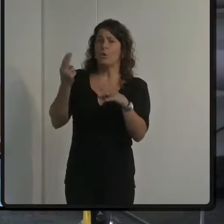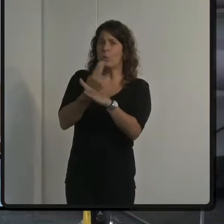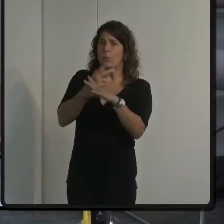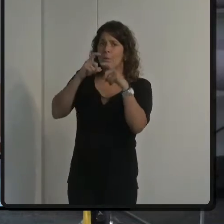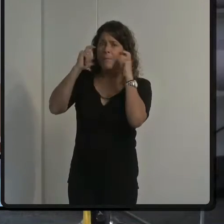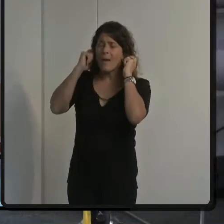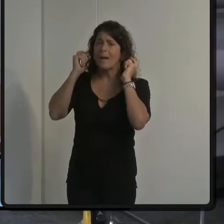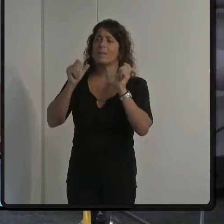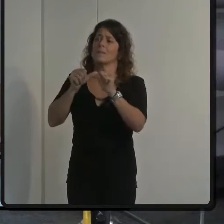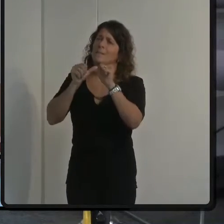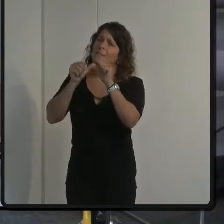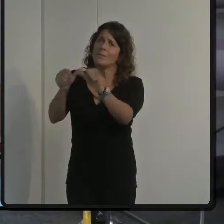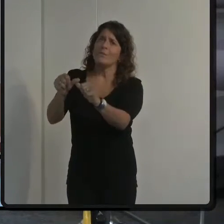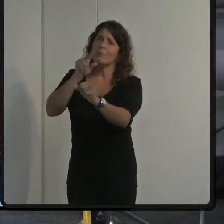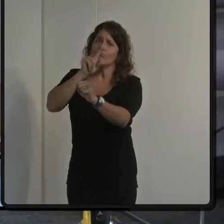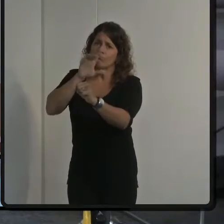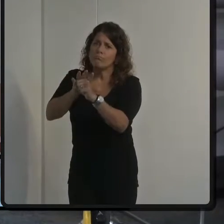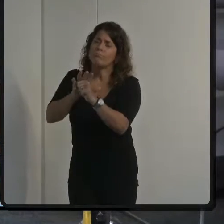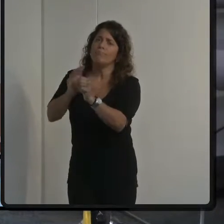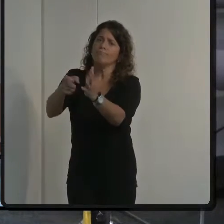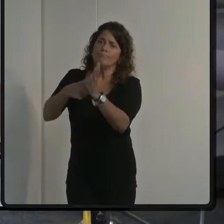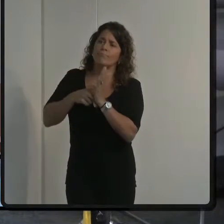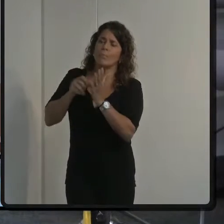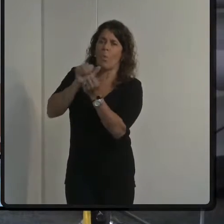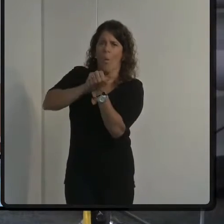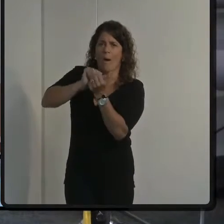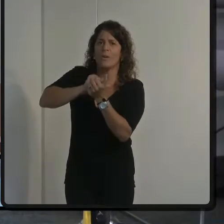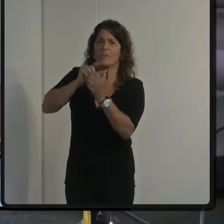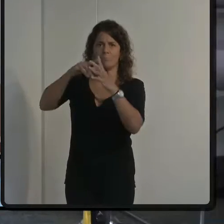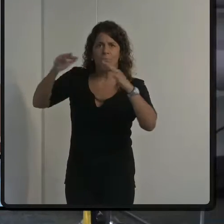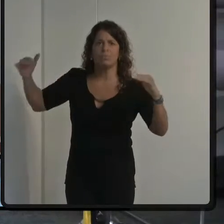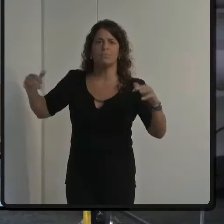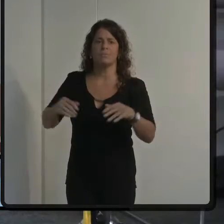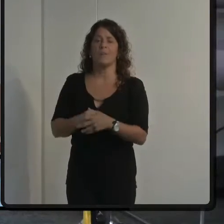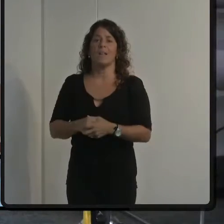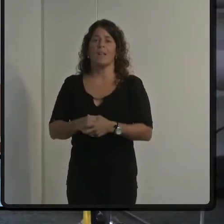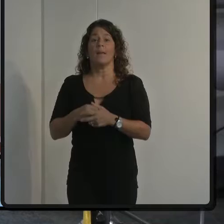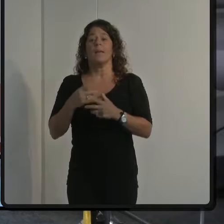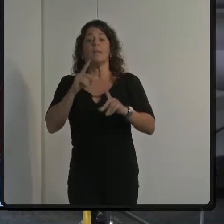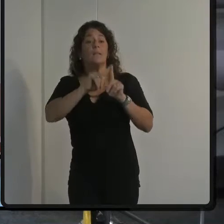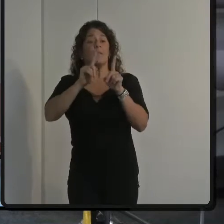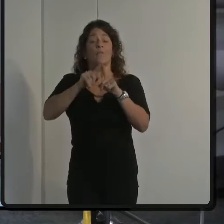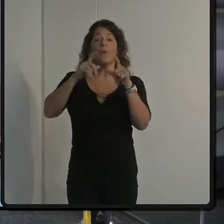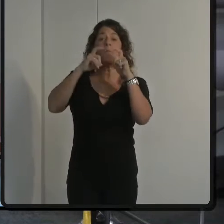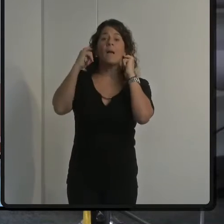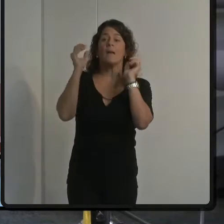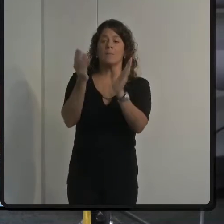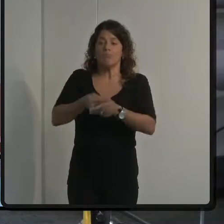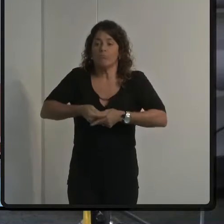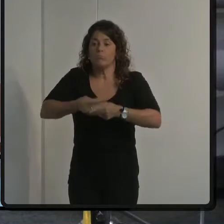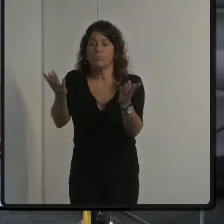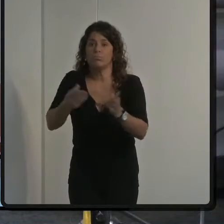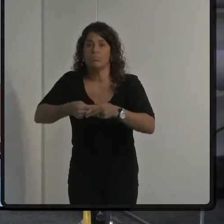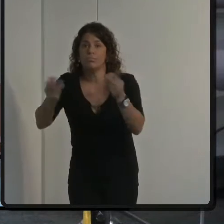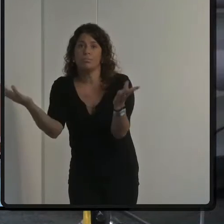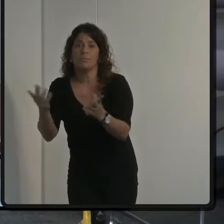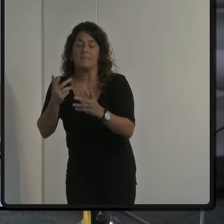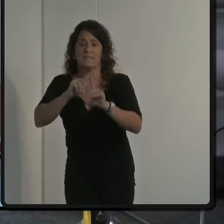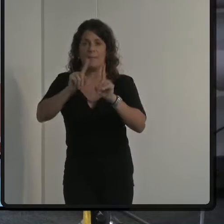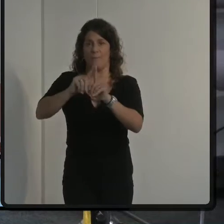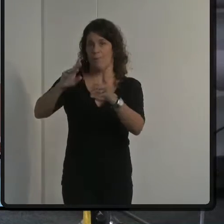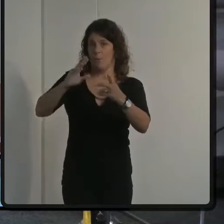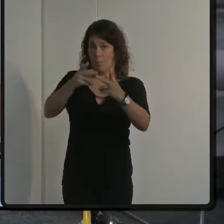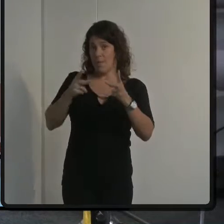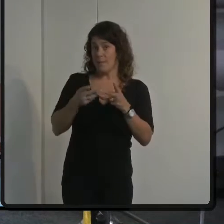public. Face coverings are being distributed at various locations in the community. Many Isla